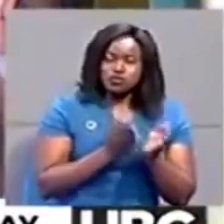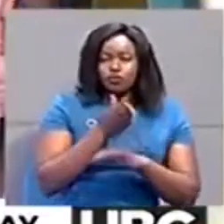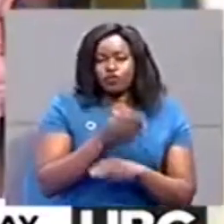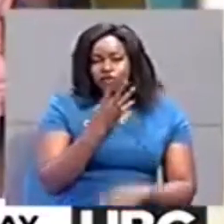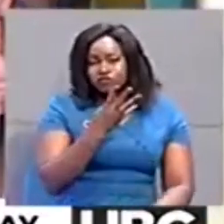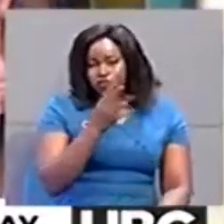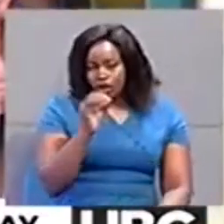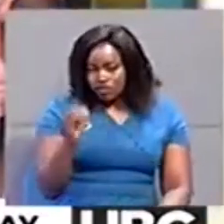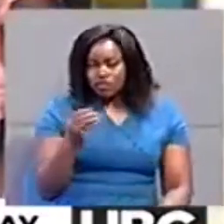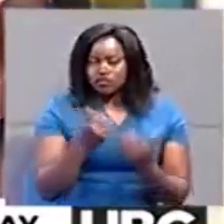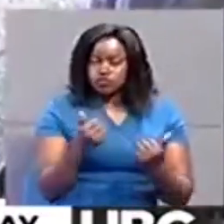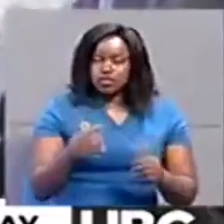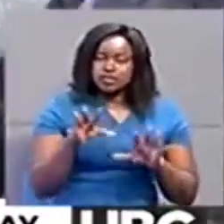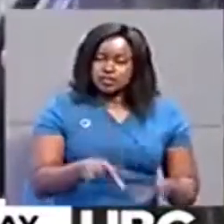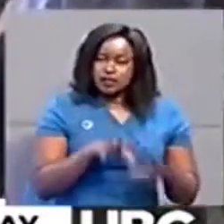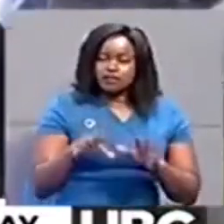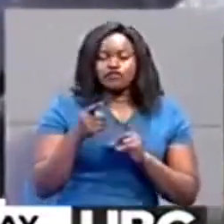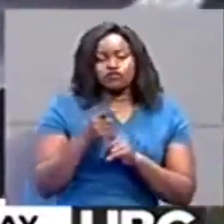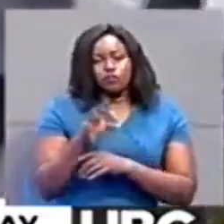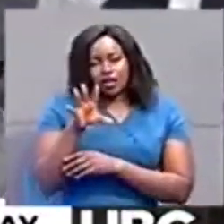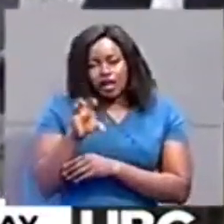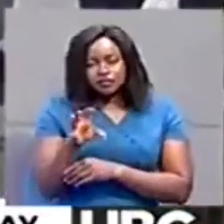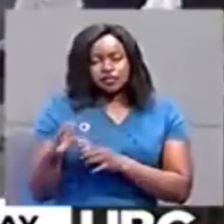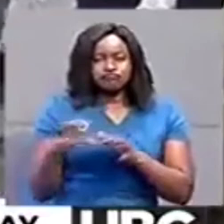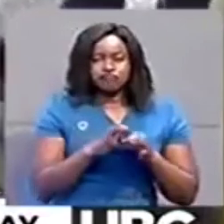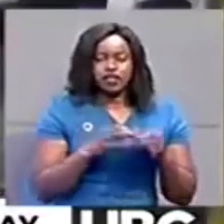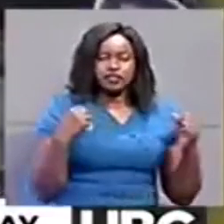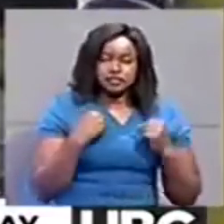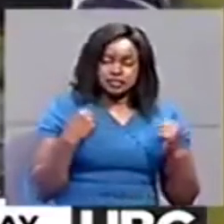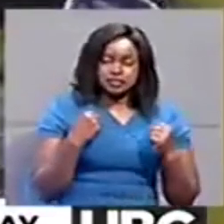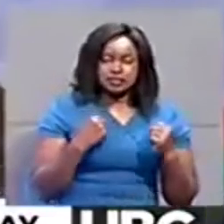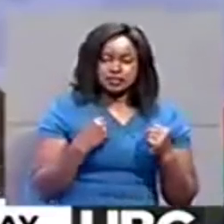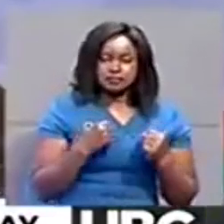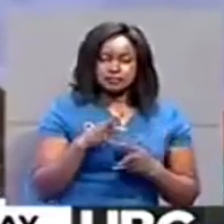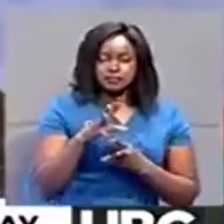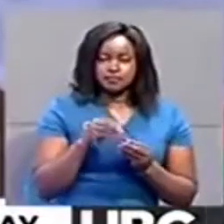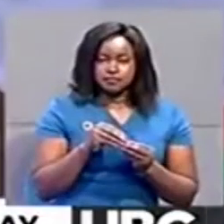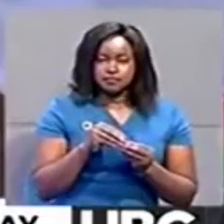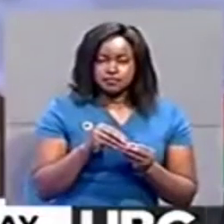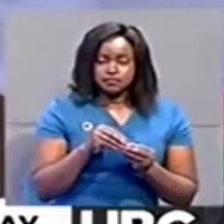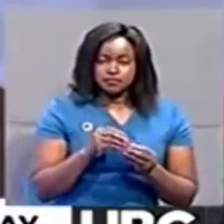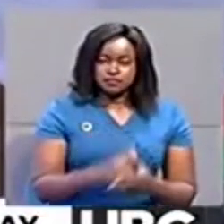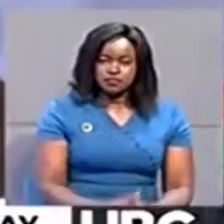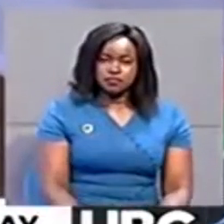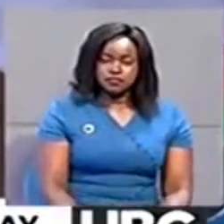400 children suffering from cancer-related diseases. Story by Robert Waita for UBC News.